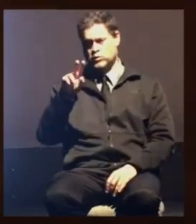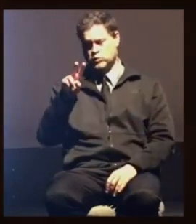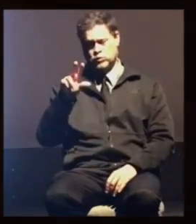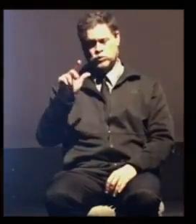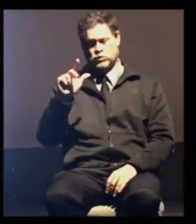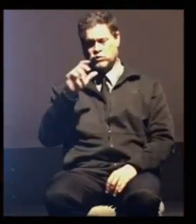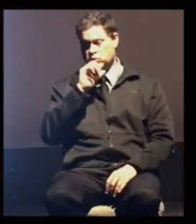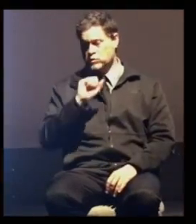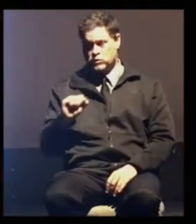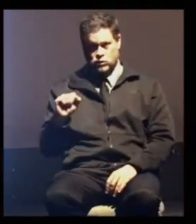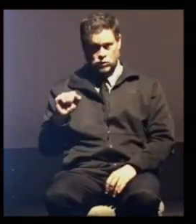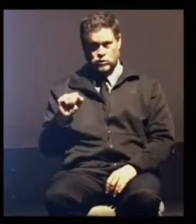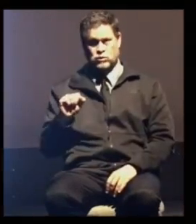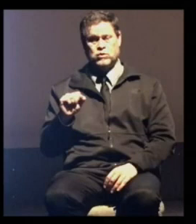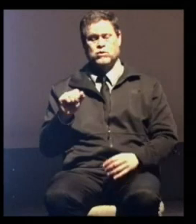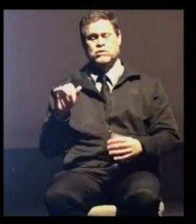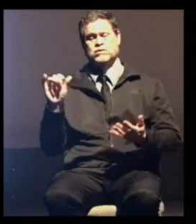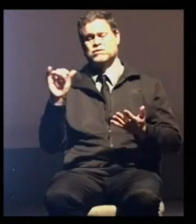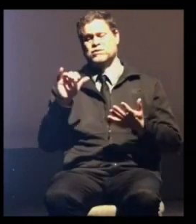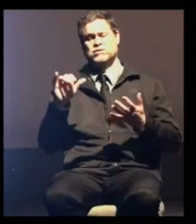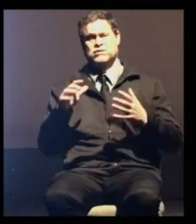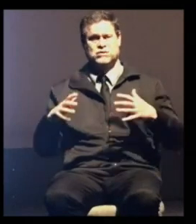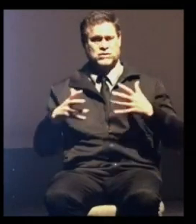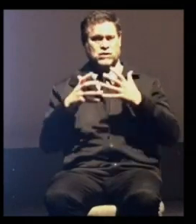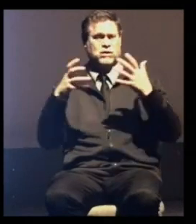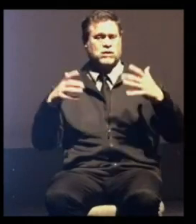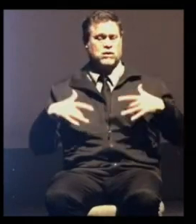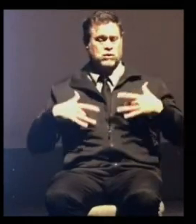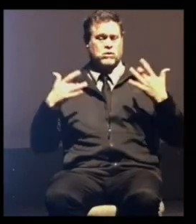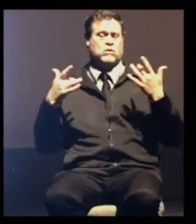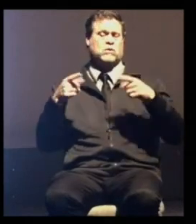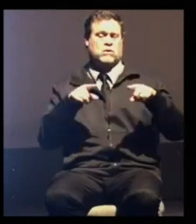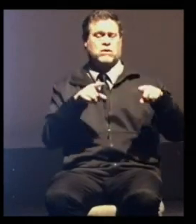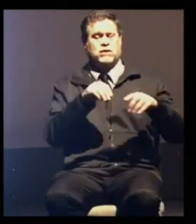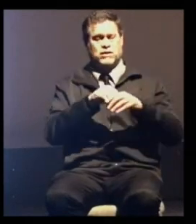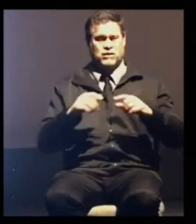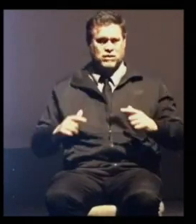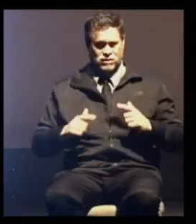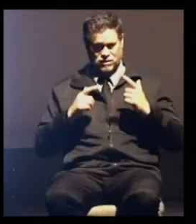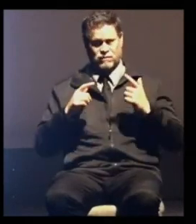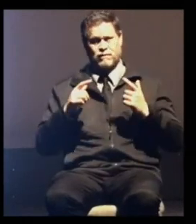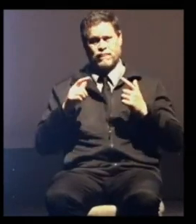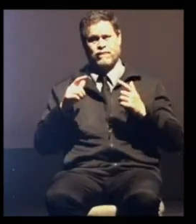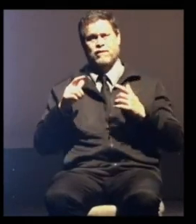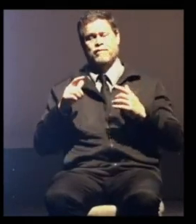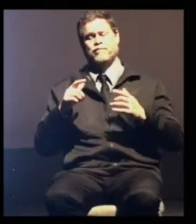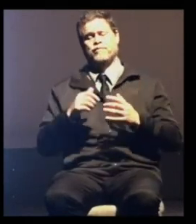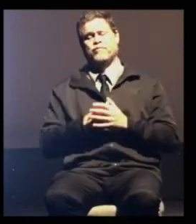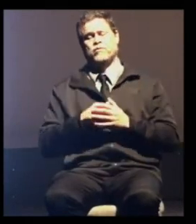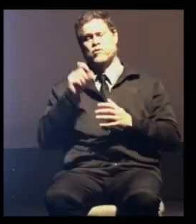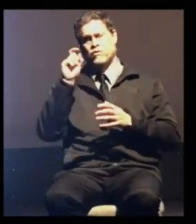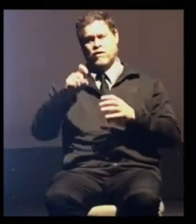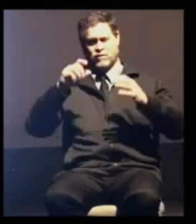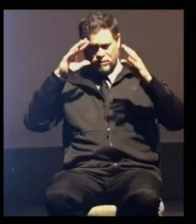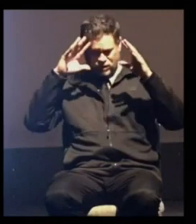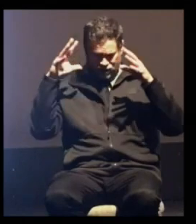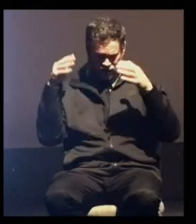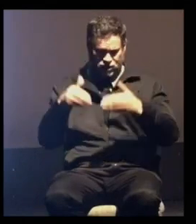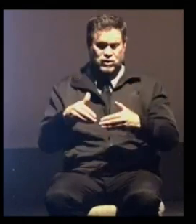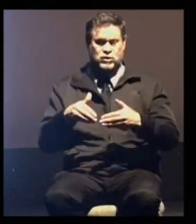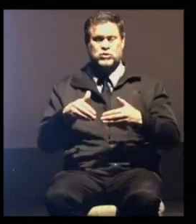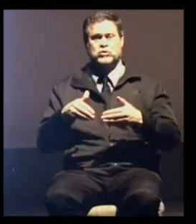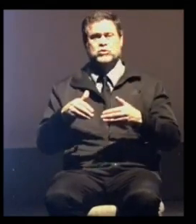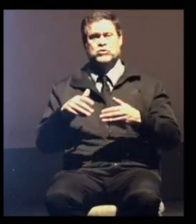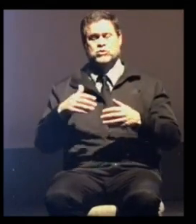old, and there's a lot going on in their lives. You have to be engaged. And it's harder for